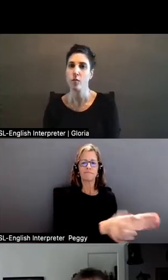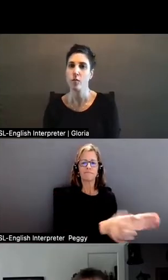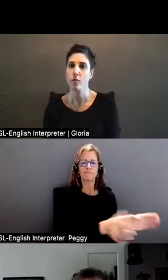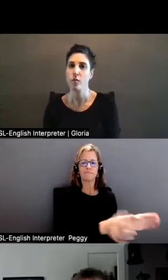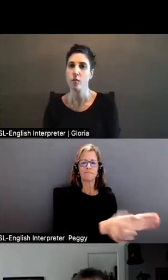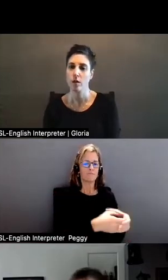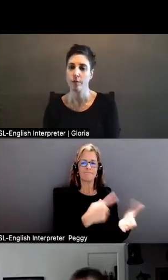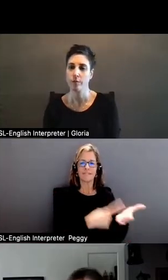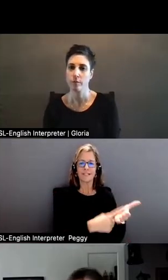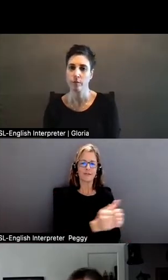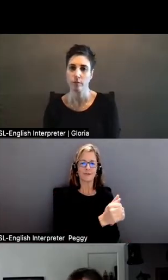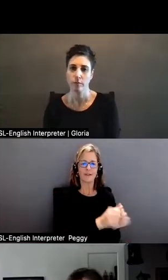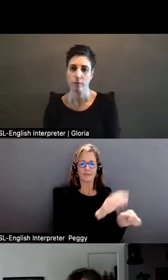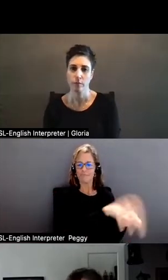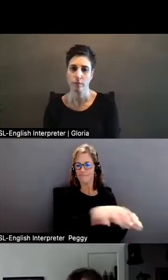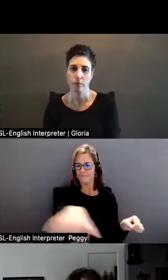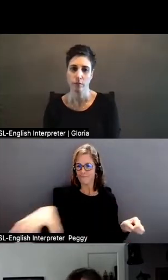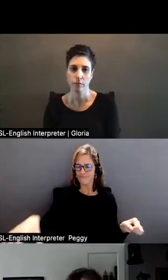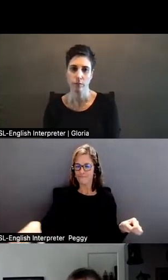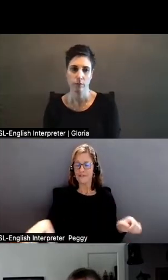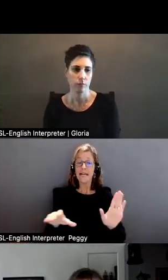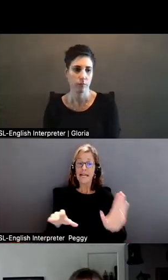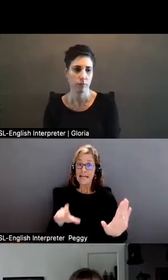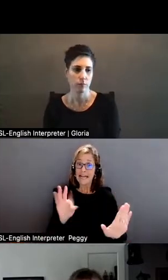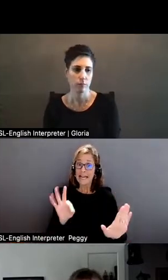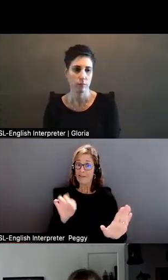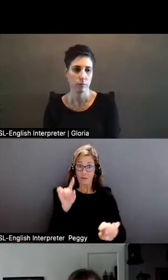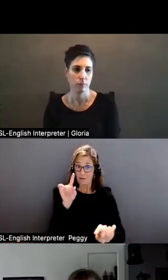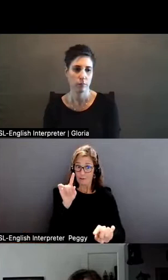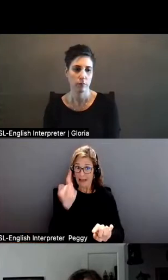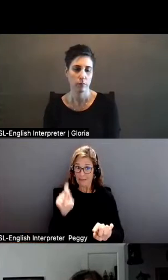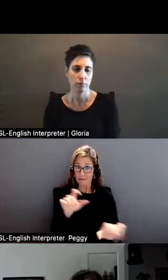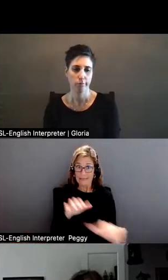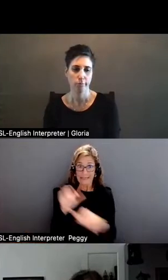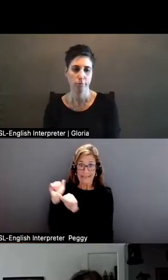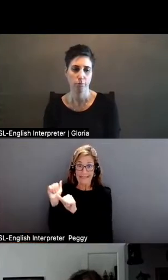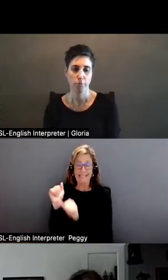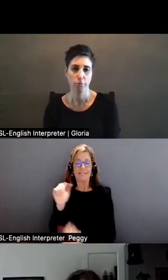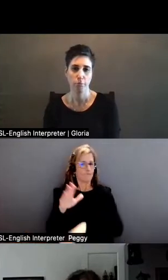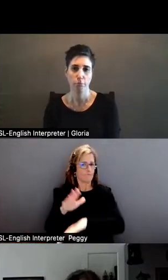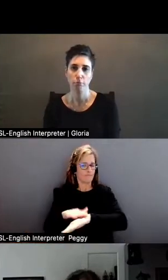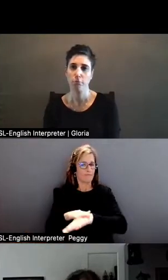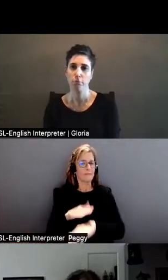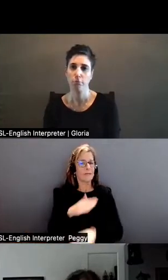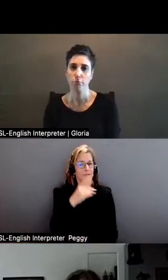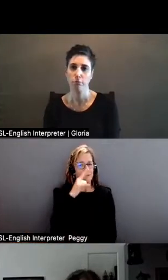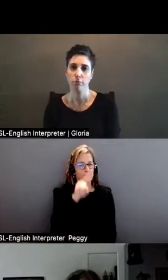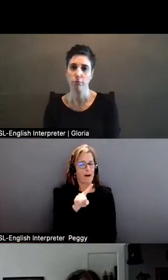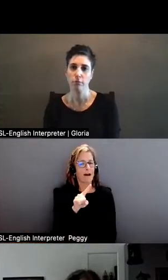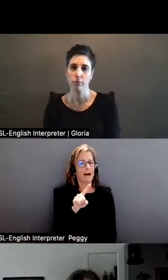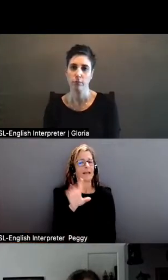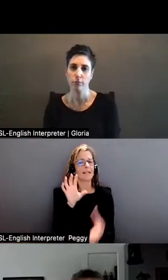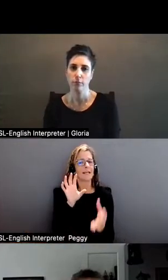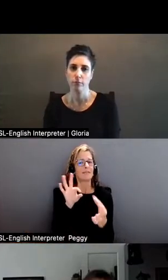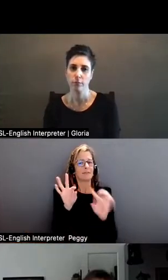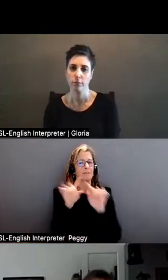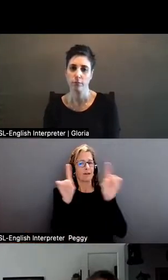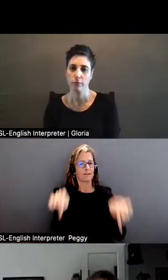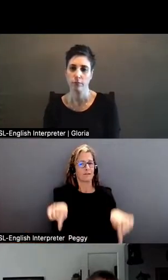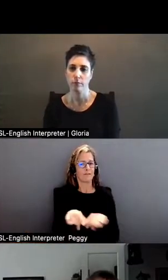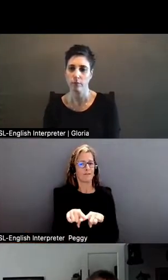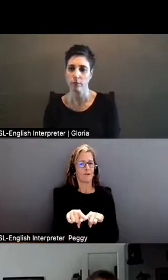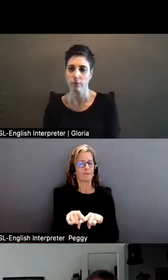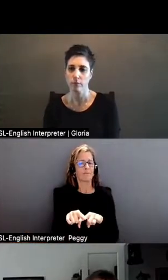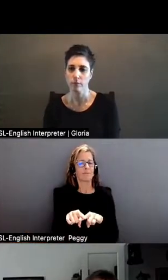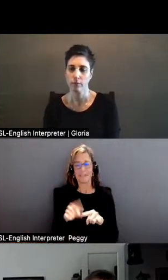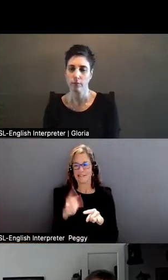in case anybody has to go, we'd like to remind you, you'll see Alethea's put the link in the chat. We'd like to